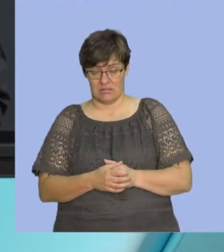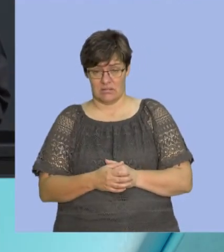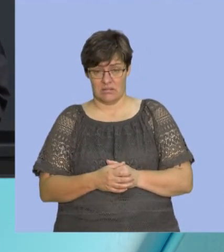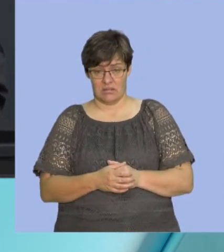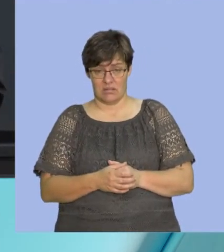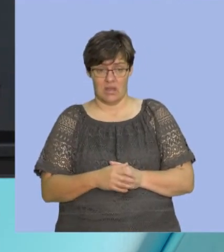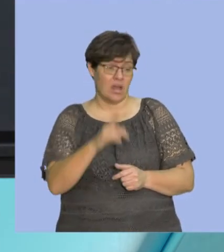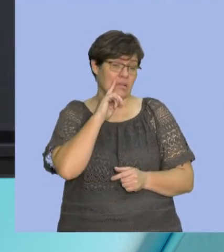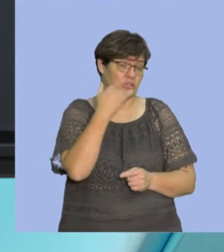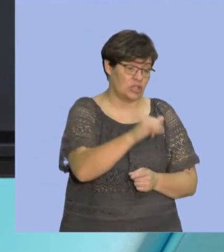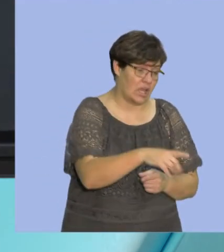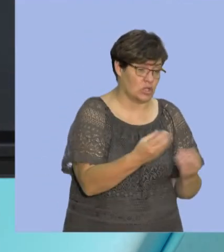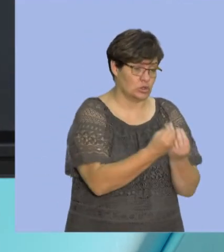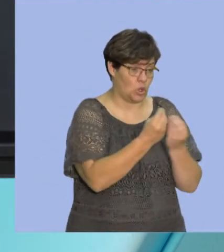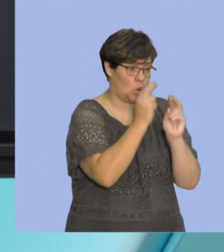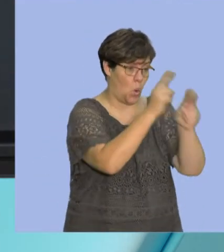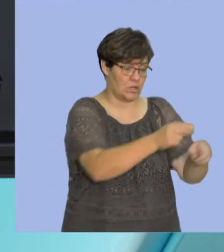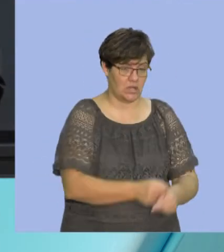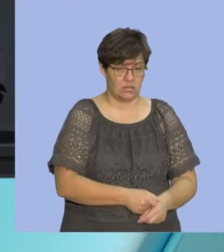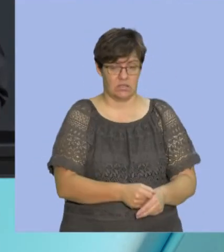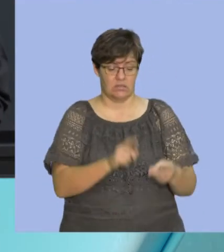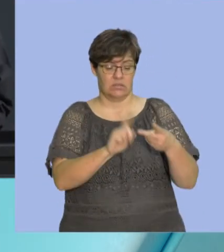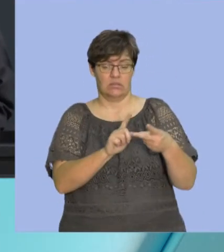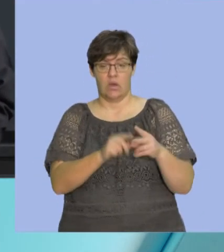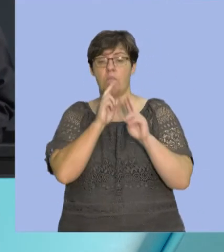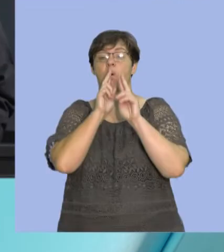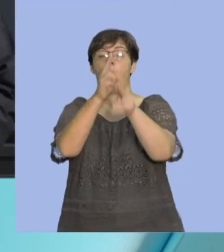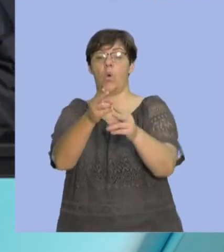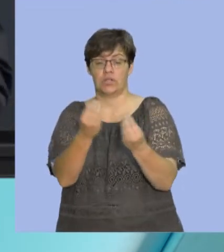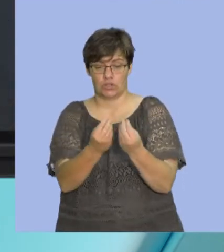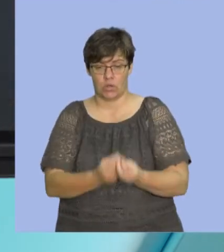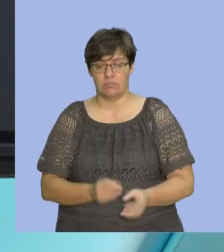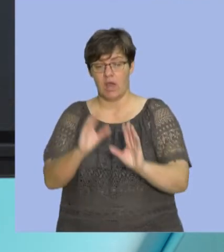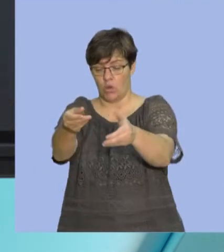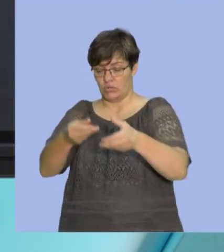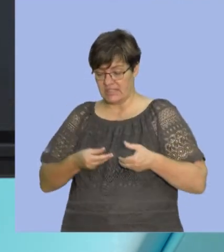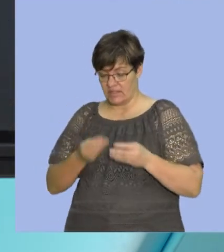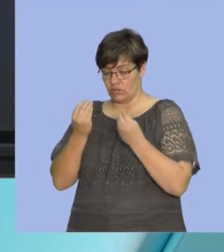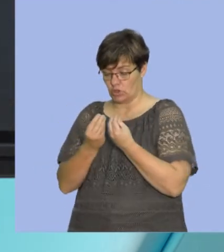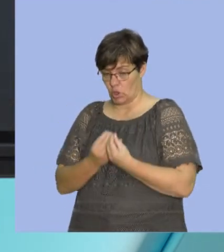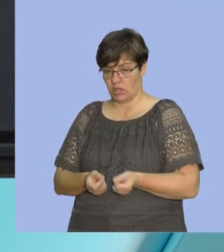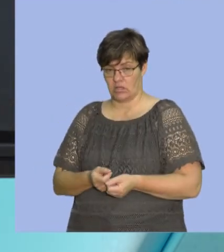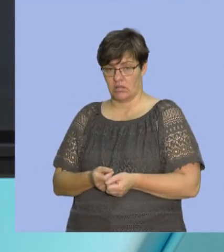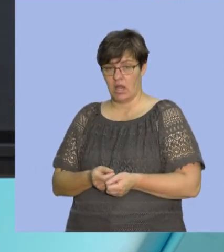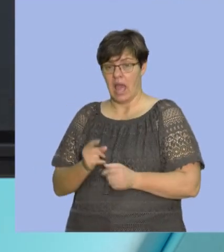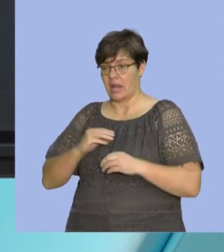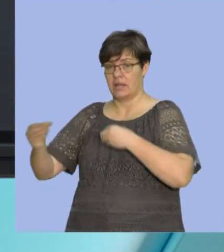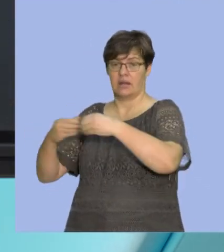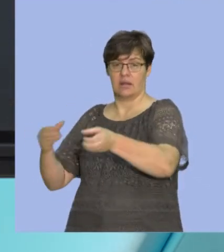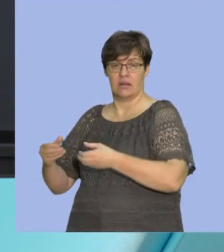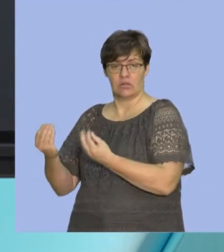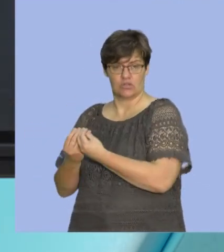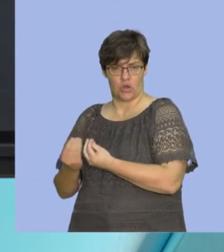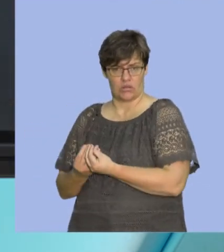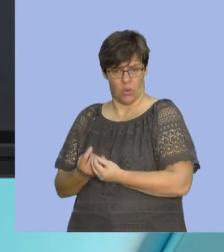checking on stock that needs to be ordered, ordering the stock, receiving the stock, and putting the stock into